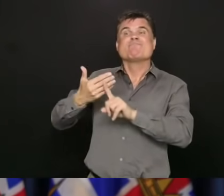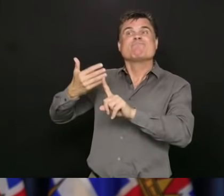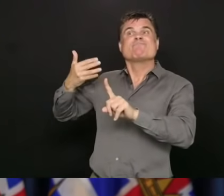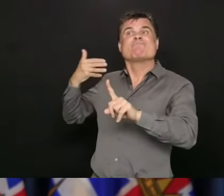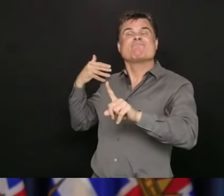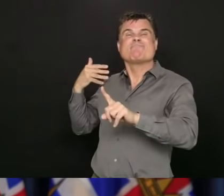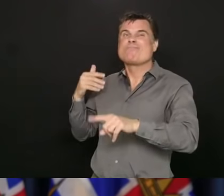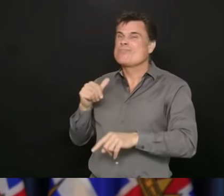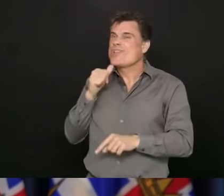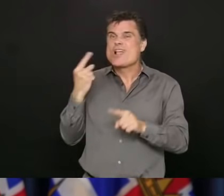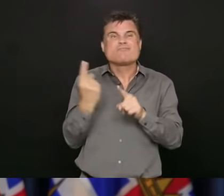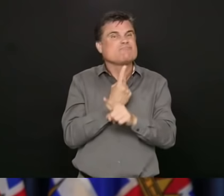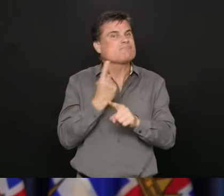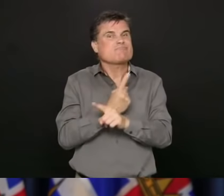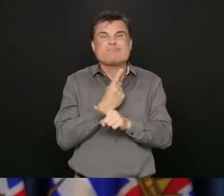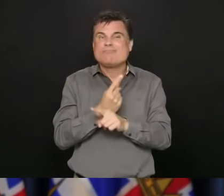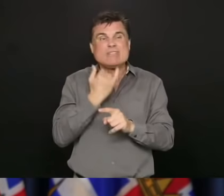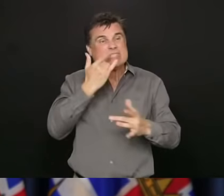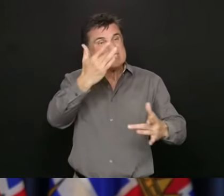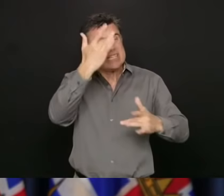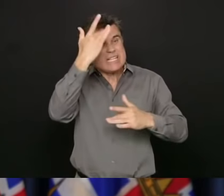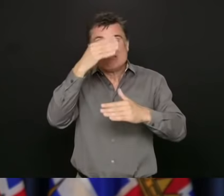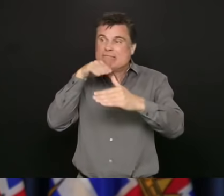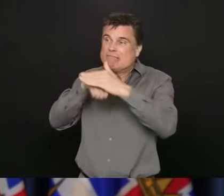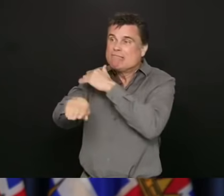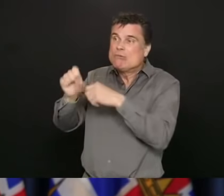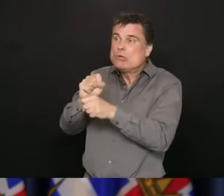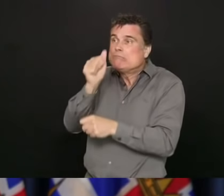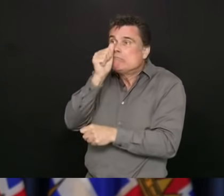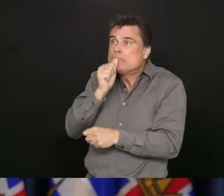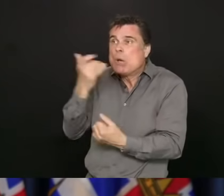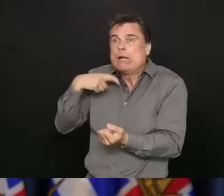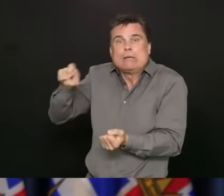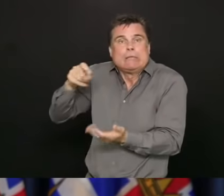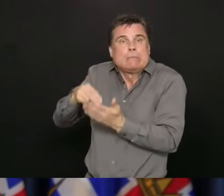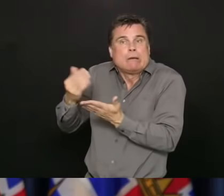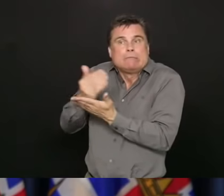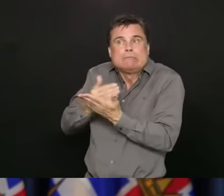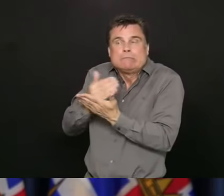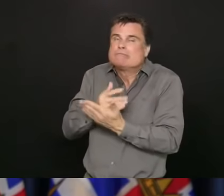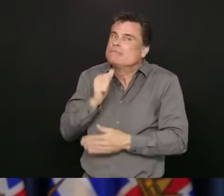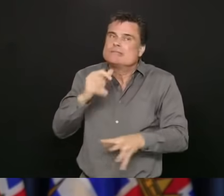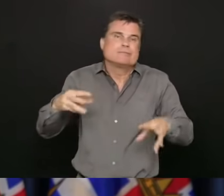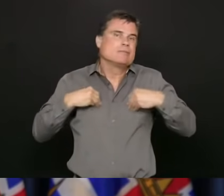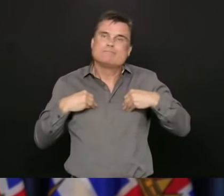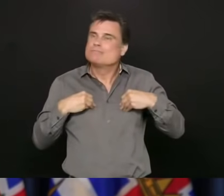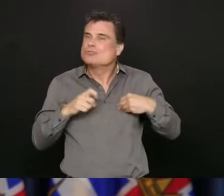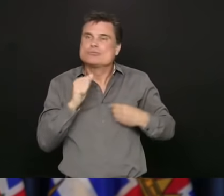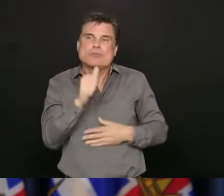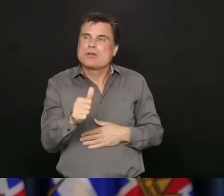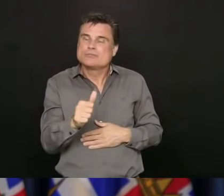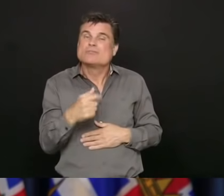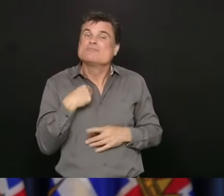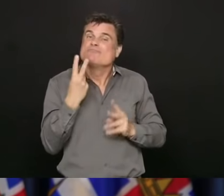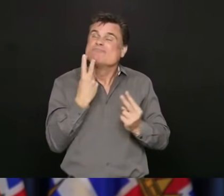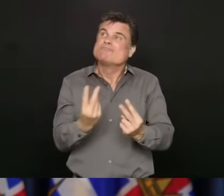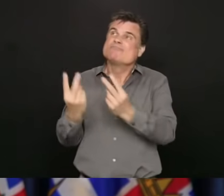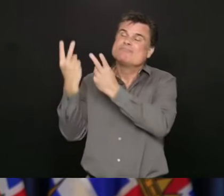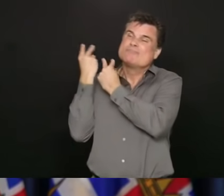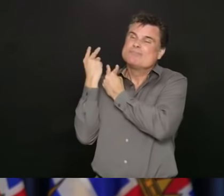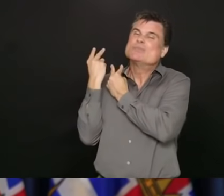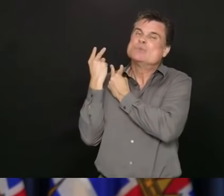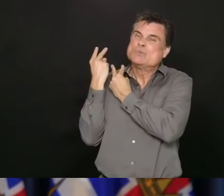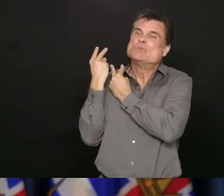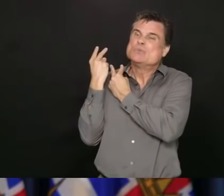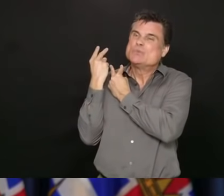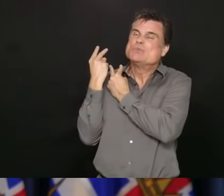legislature last year. I could barely speak. I was very sick. I should not have been at work. And there were smiles and way to goes, and that's just